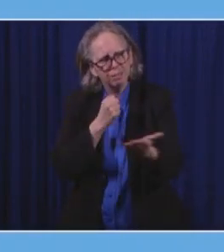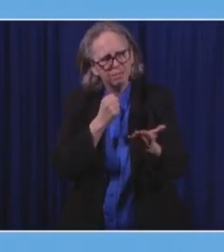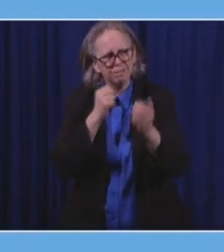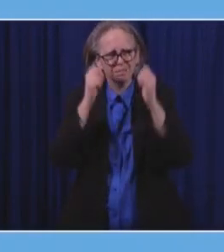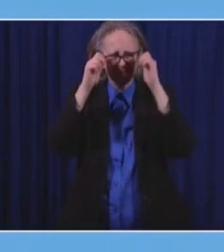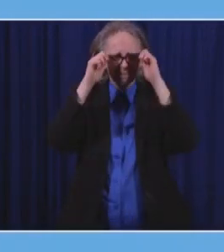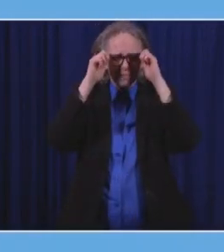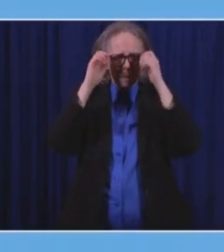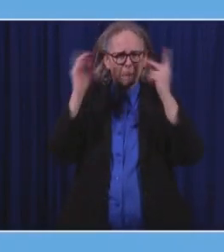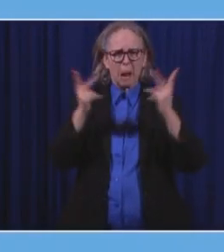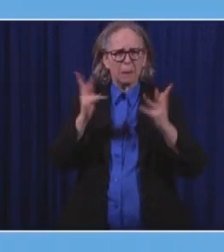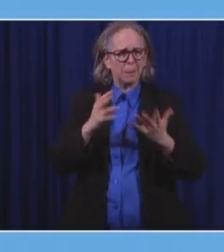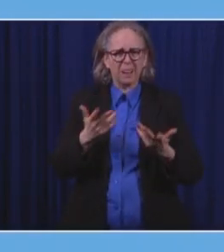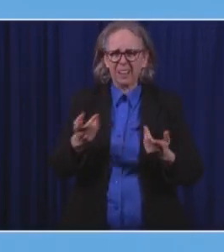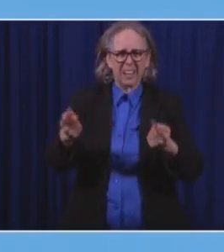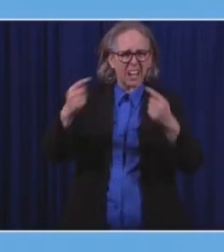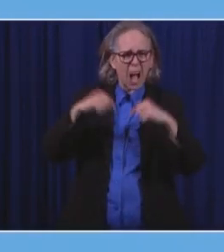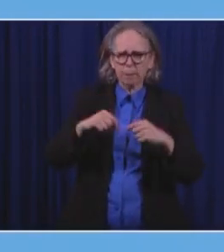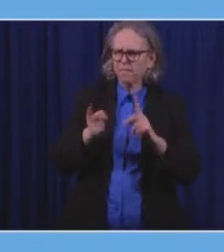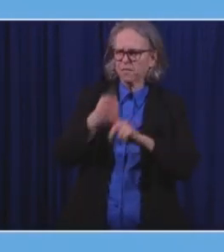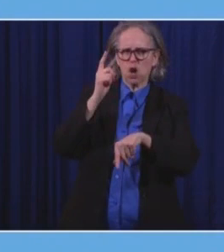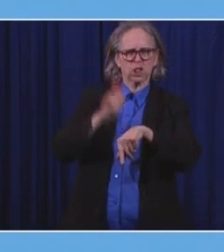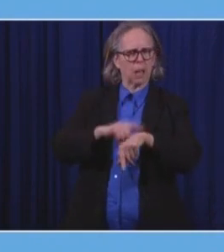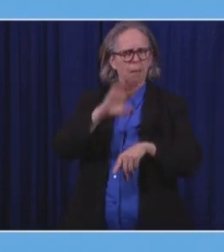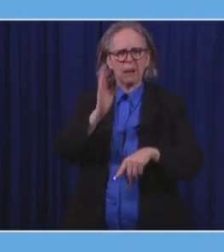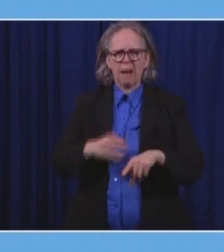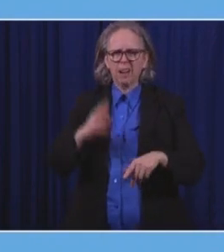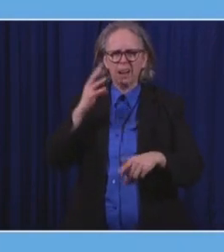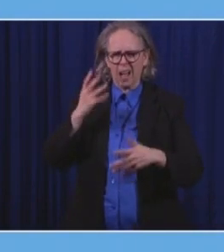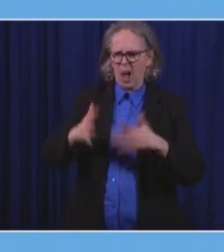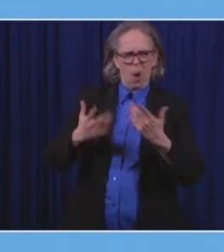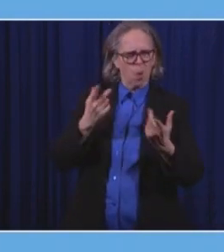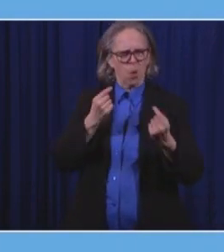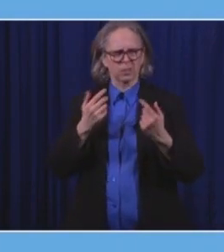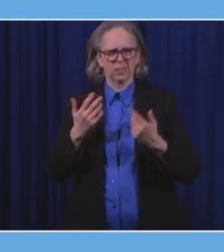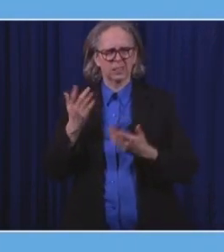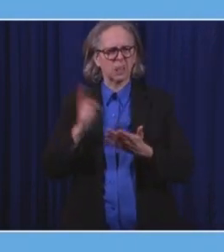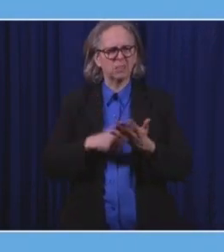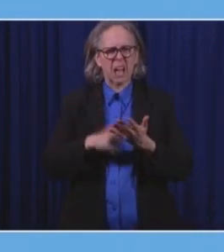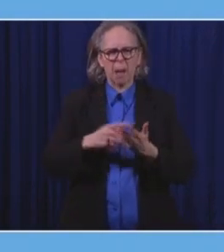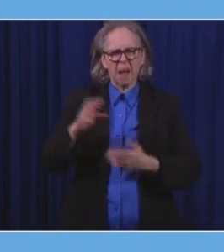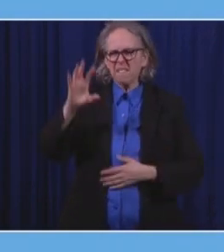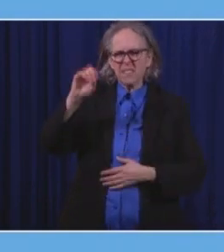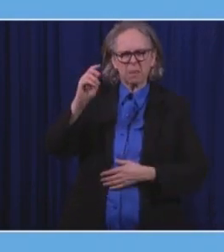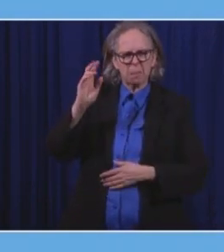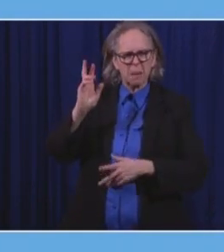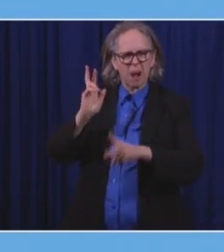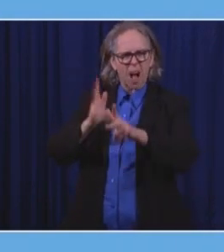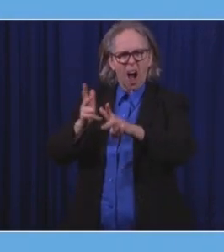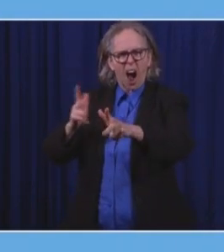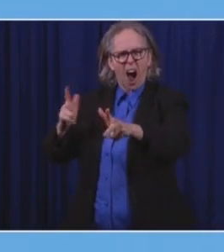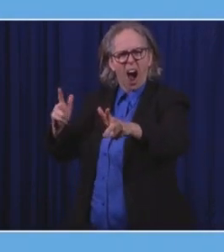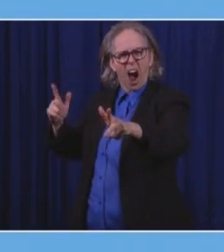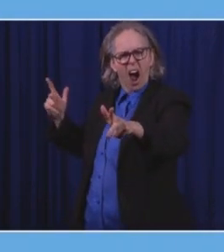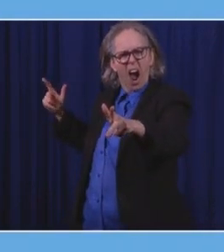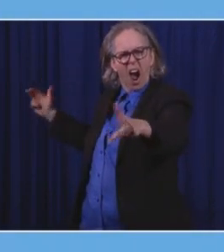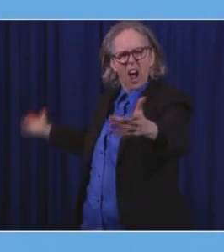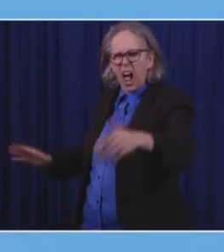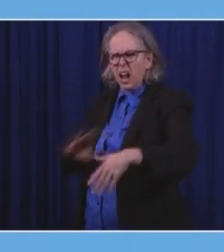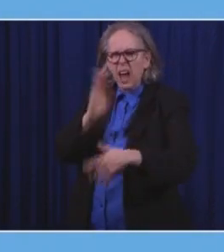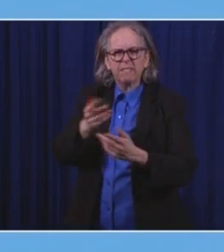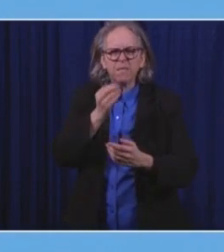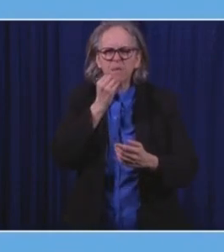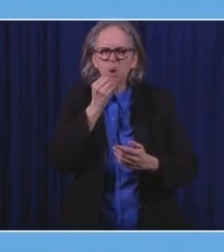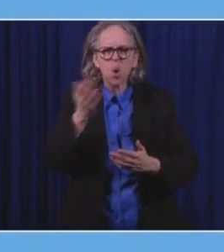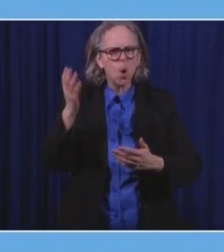and we usually have some days like we have 50 people. They're new, and the number keep increasing.